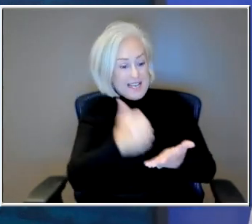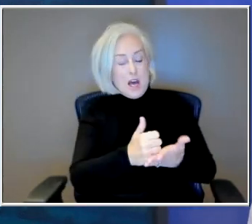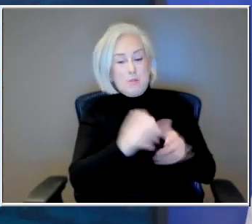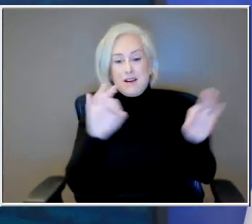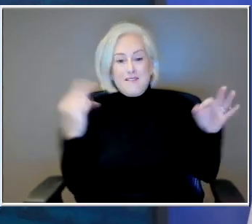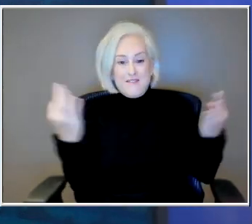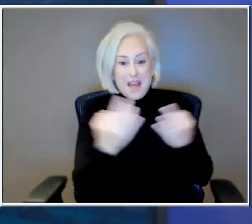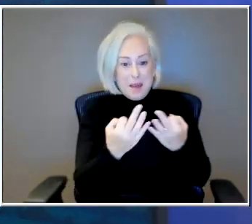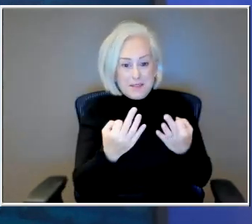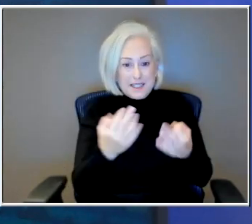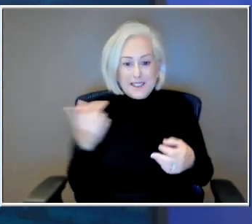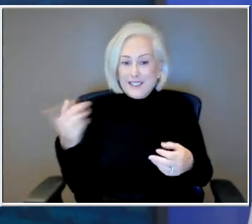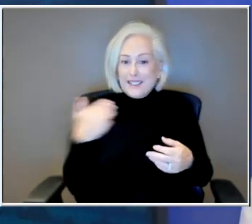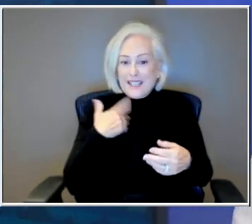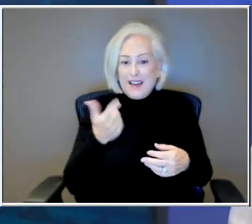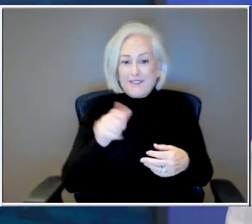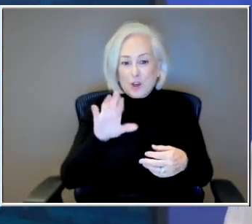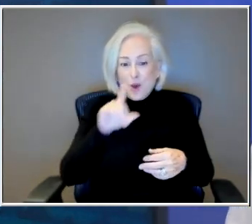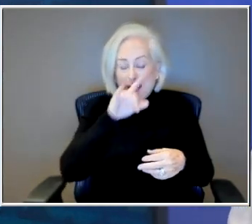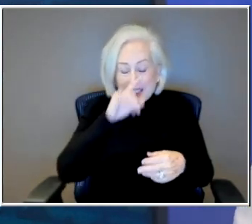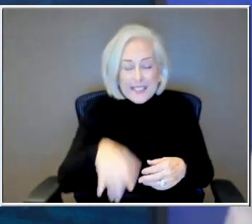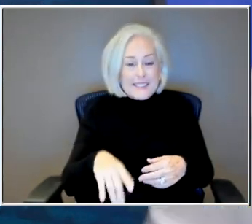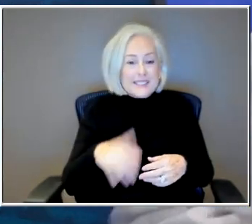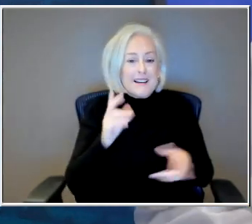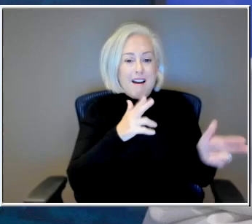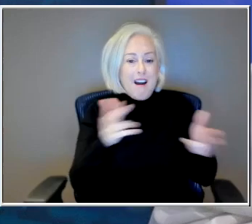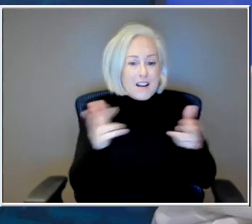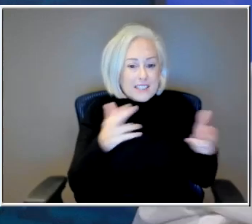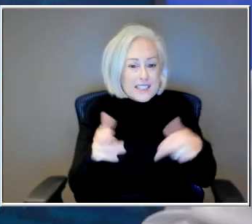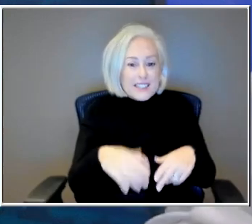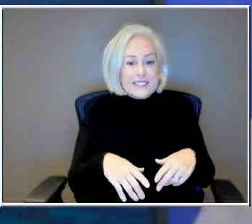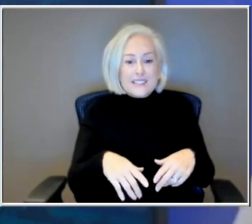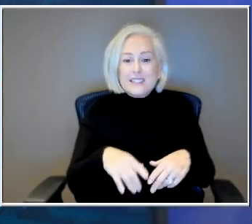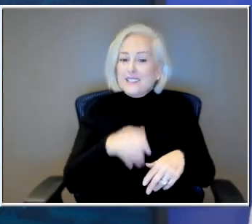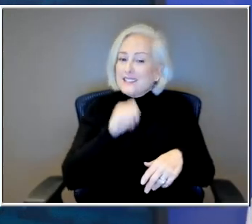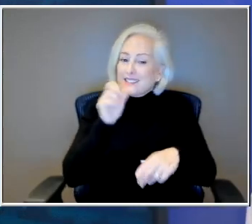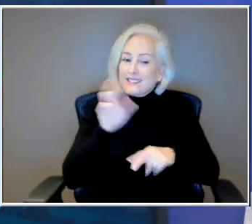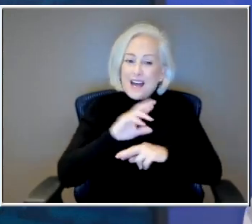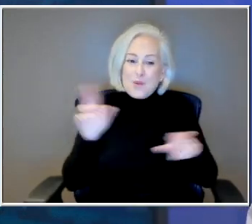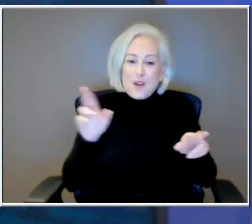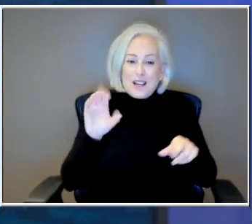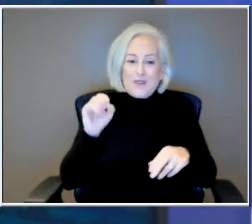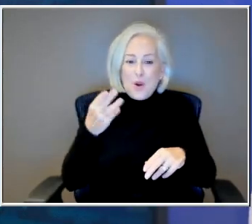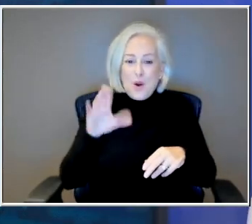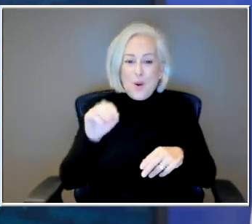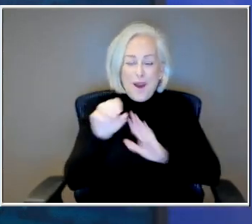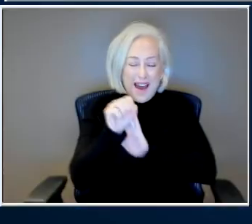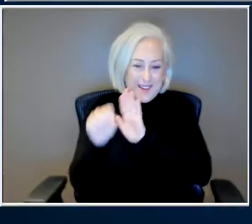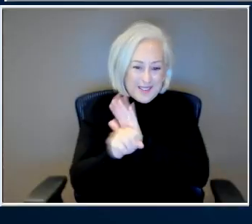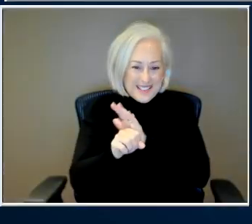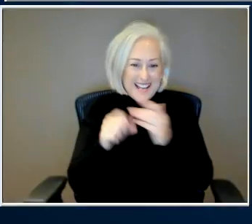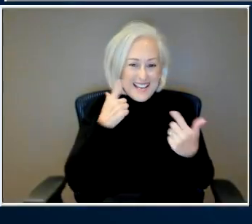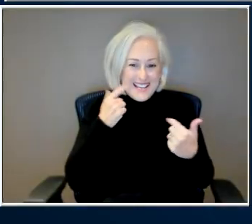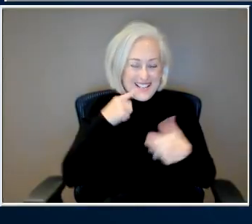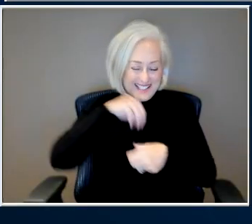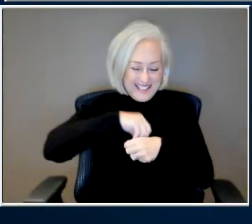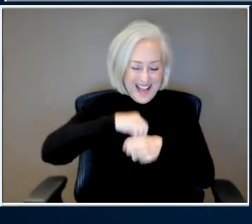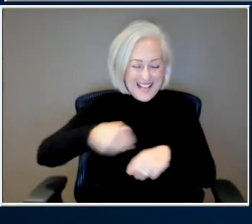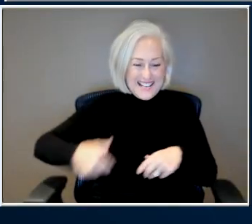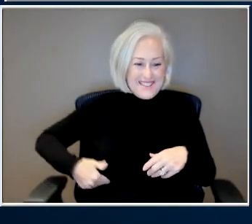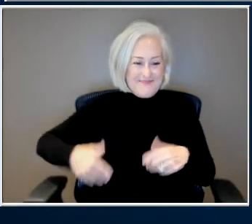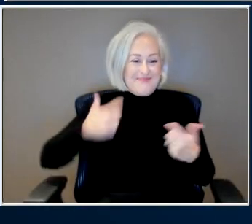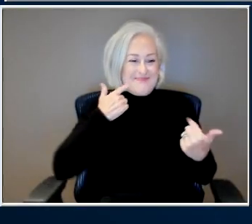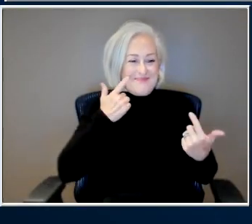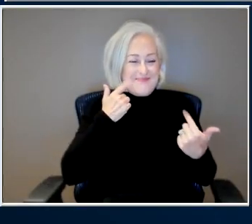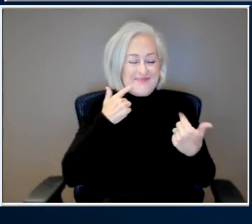hunting. You know, he's probably now rooting for Ohio State. He's got part of Ohio State in his organ. Right? I mean, it can